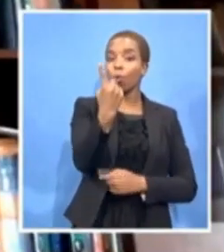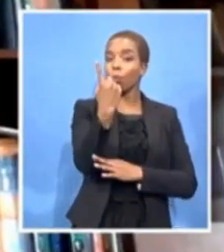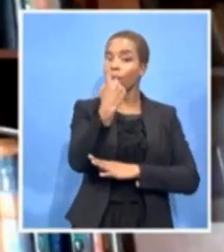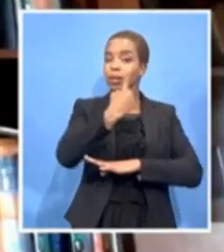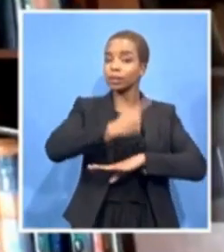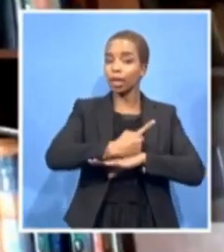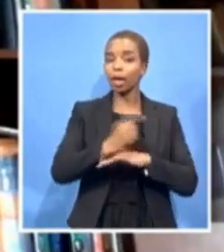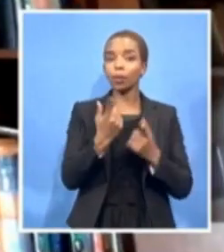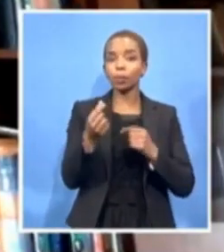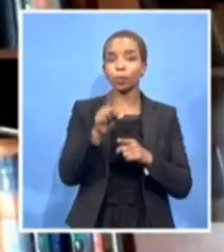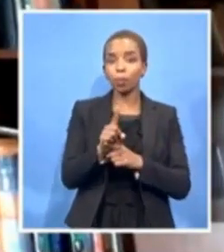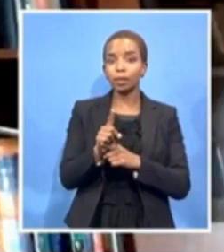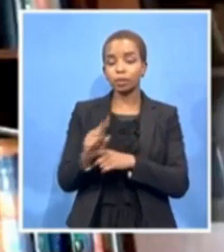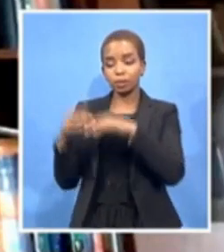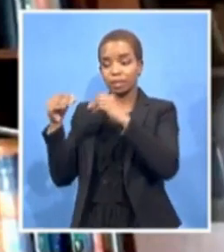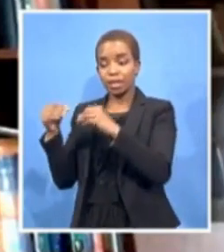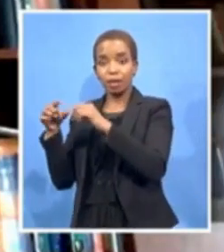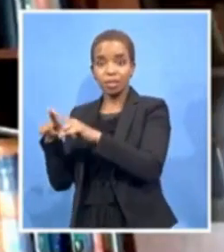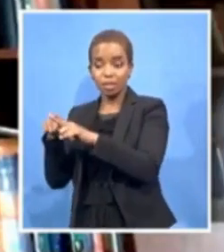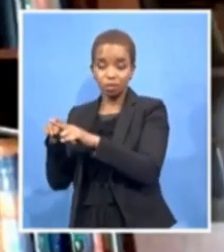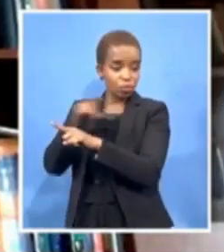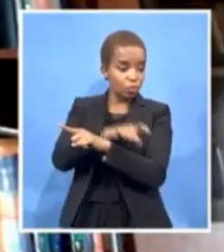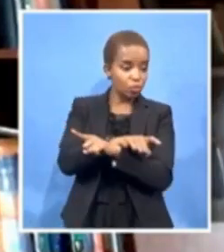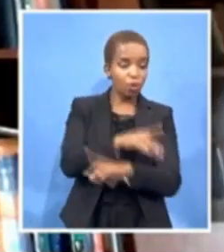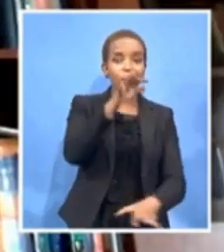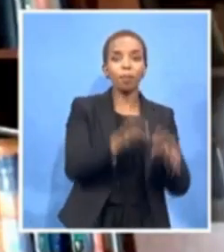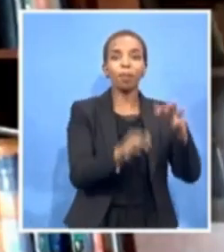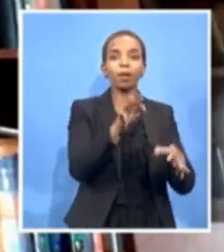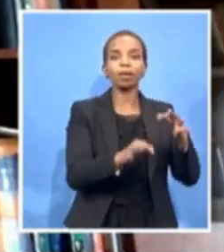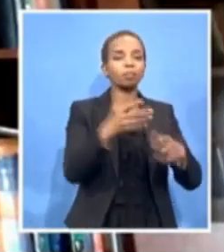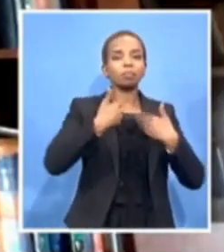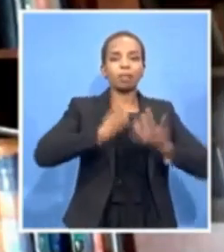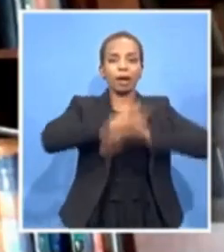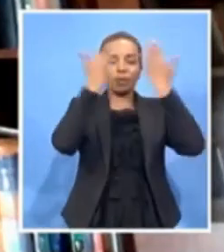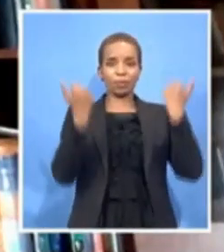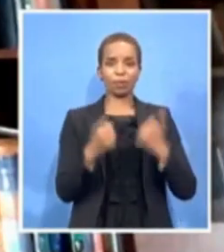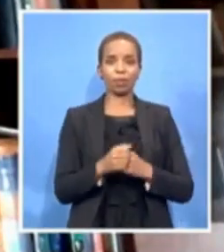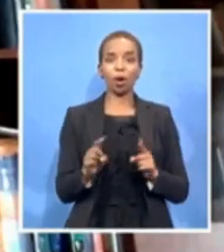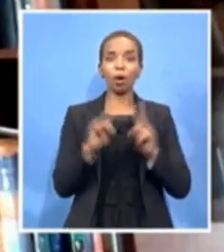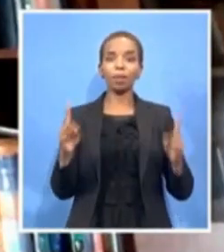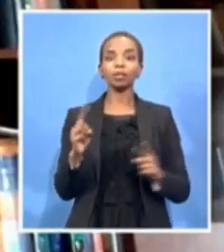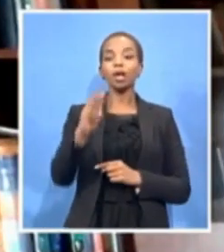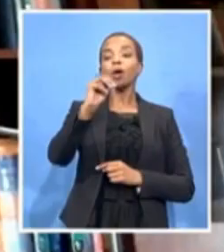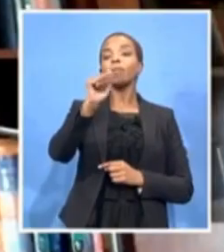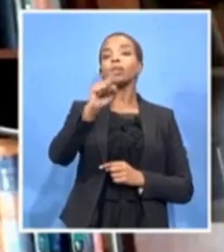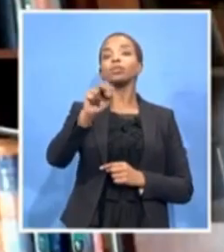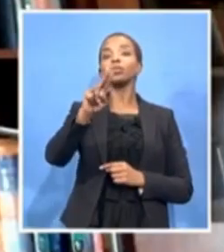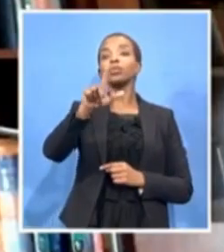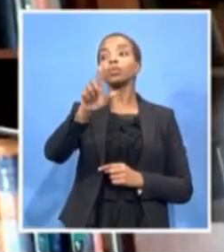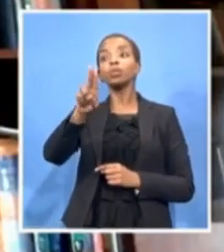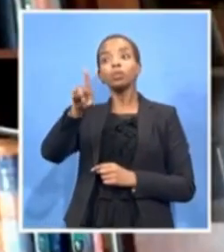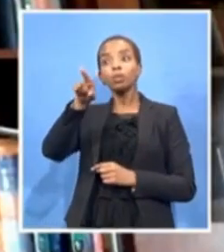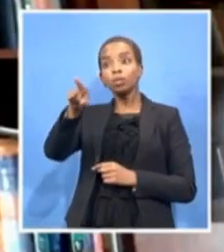know. Mazrui was not a Jewish prophet, but Matemela Cyril Ramaphosa is now